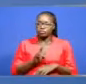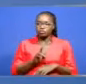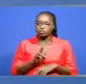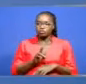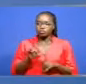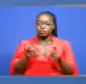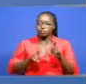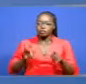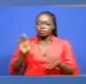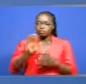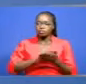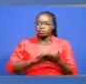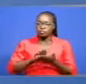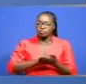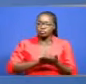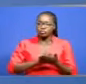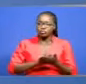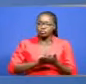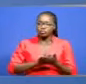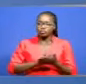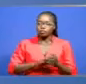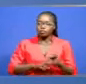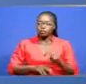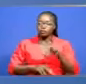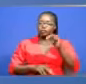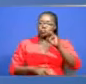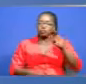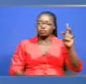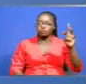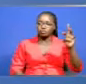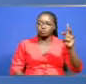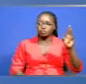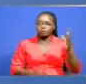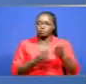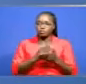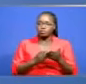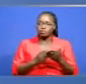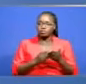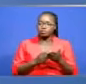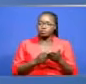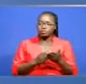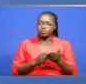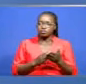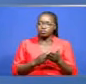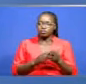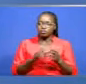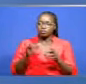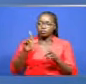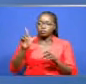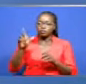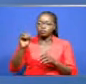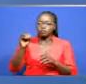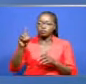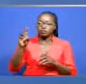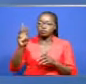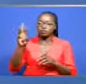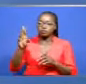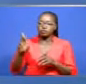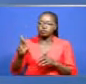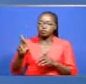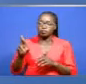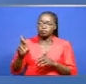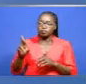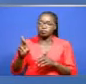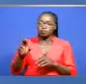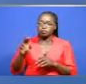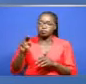Lake Basin region, also the northwestern parts of the country, and especially around Lodwar and also areas in Samburu. The northeastern parts of the